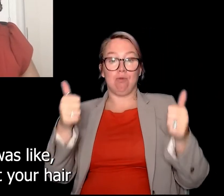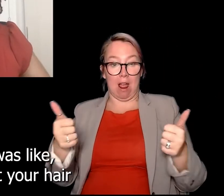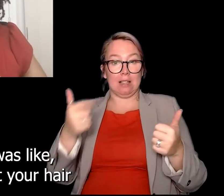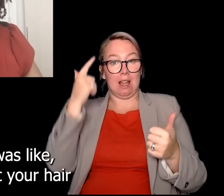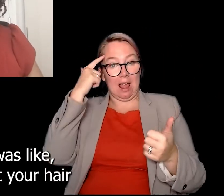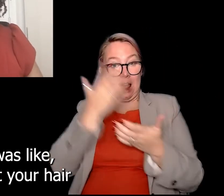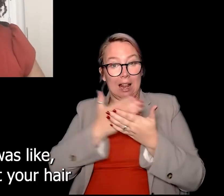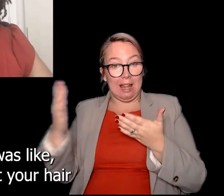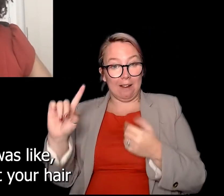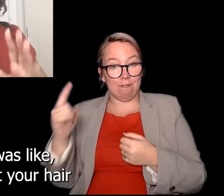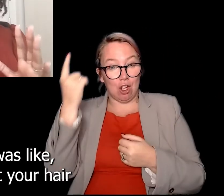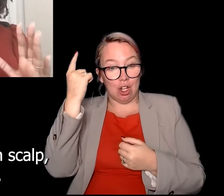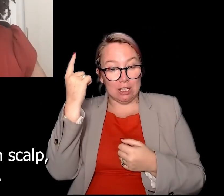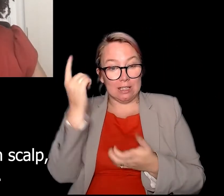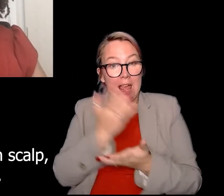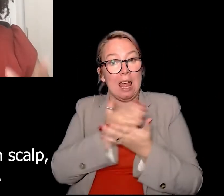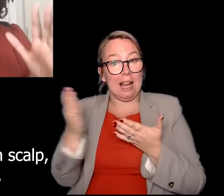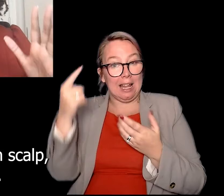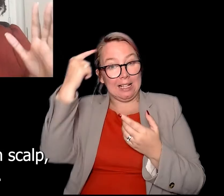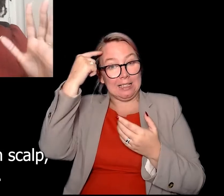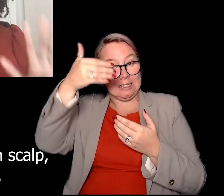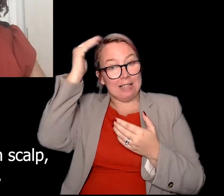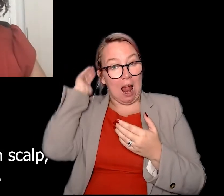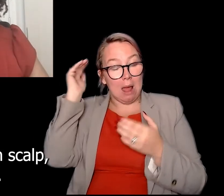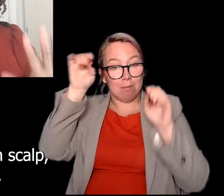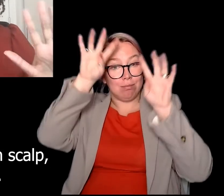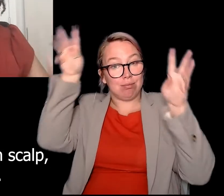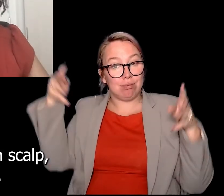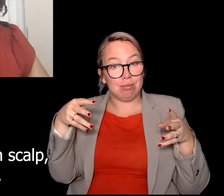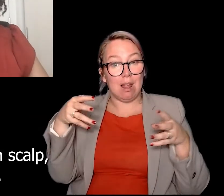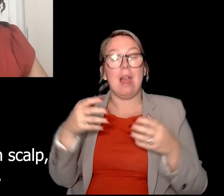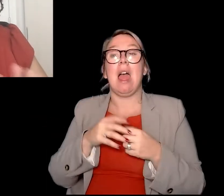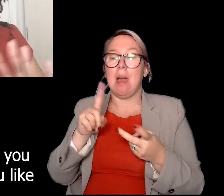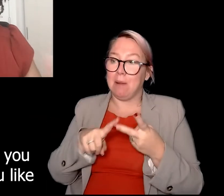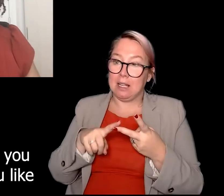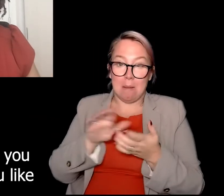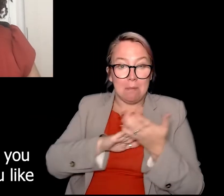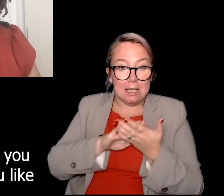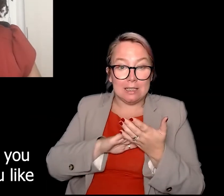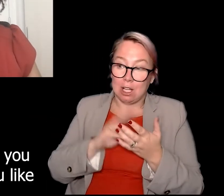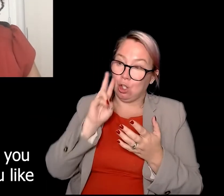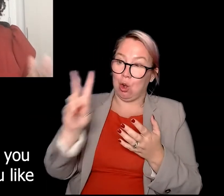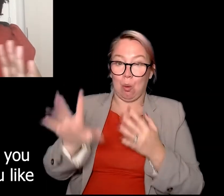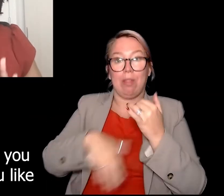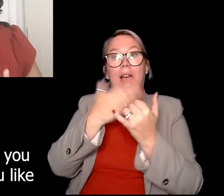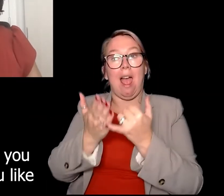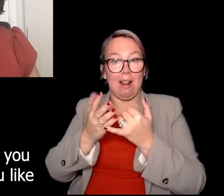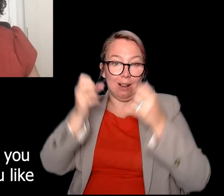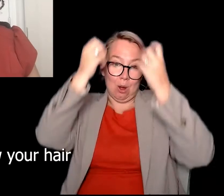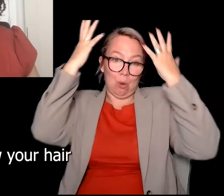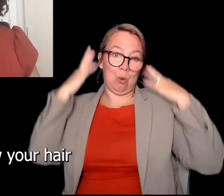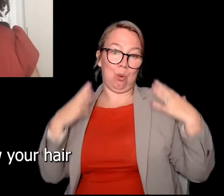hey, let's figure out how we get your hair clean. Because from a clean scalp, that's where it starts. I'm not gonna promise you that I'm gonna